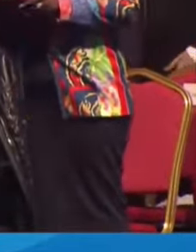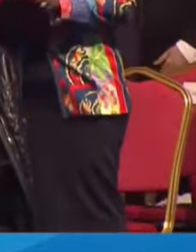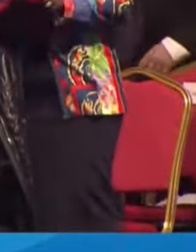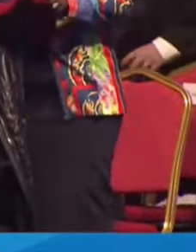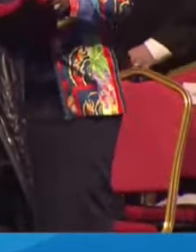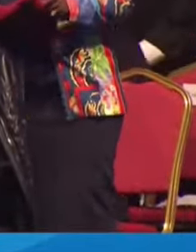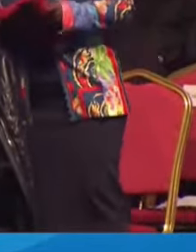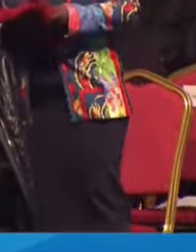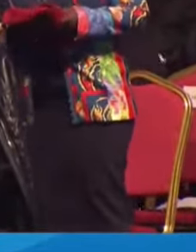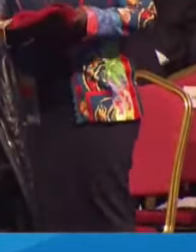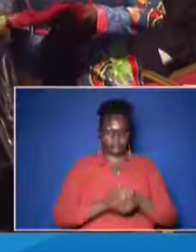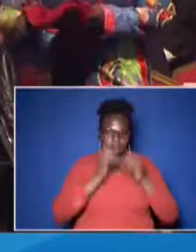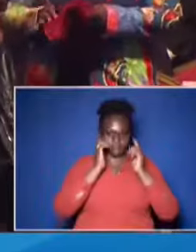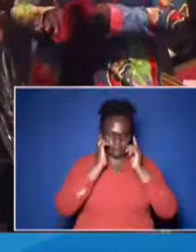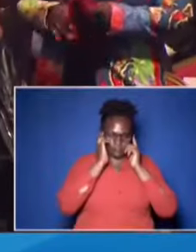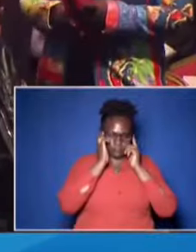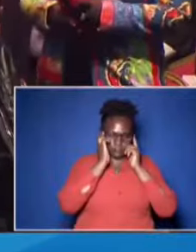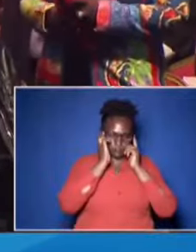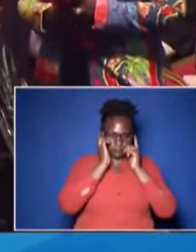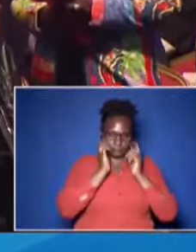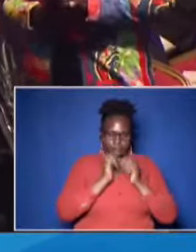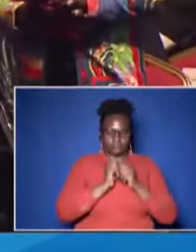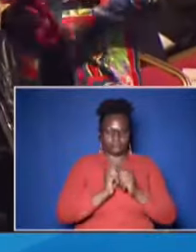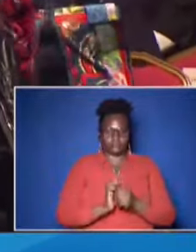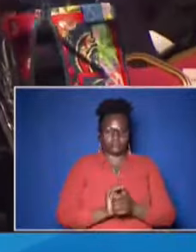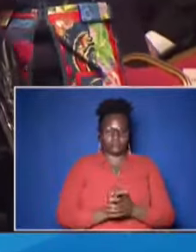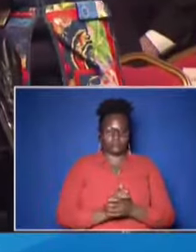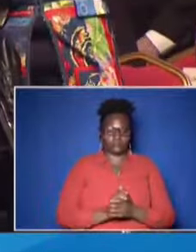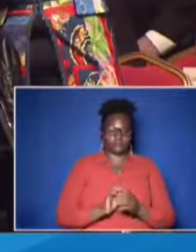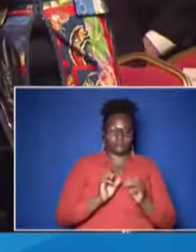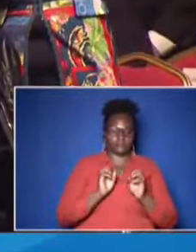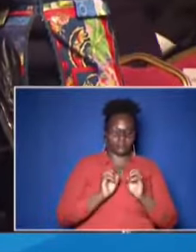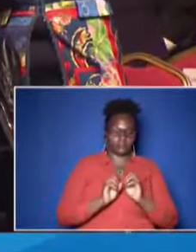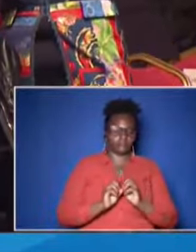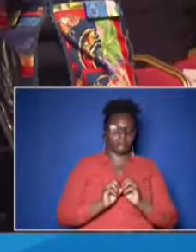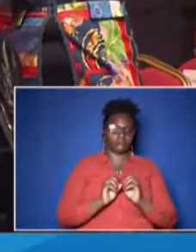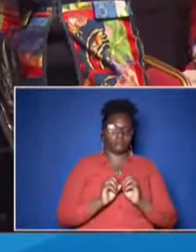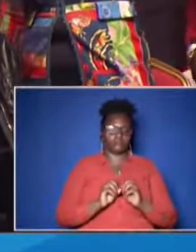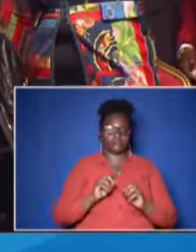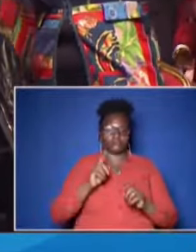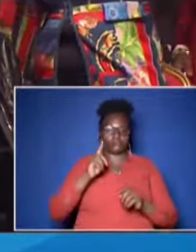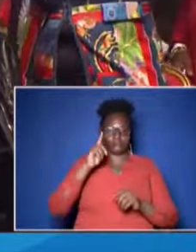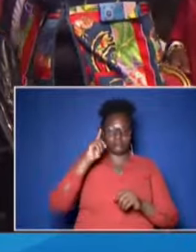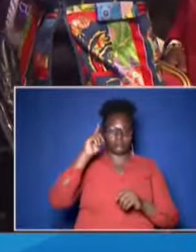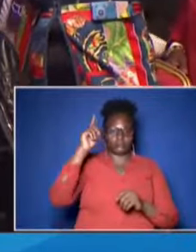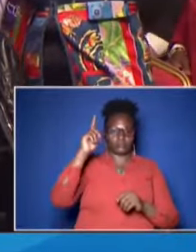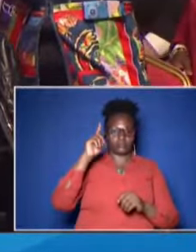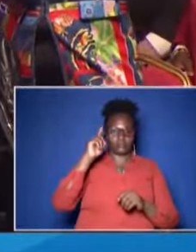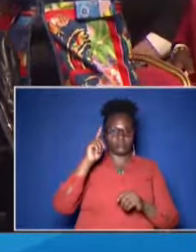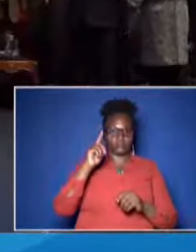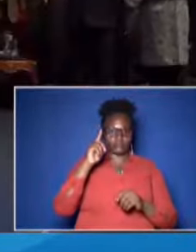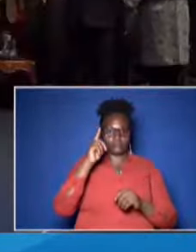for lift your hands and tell him say you you